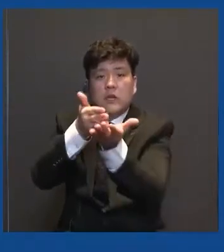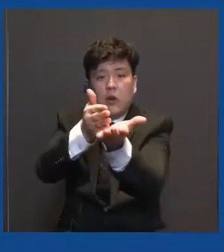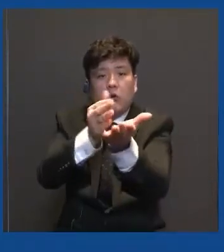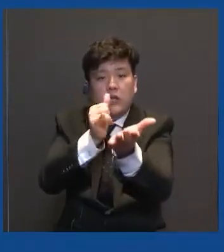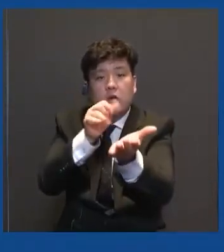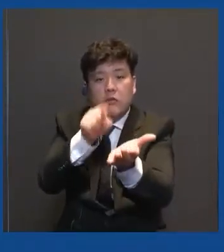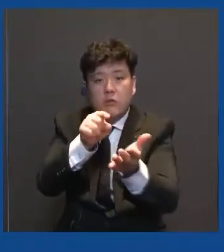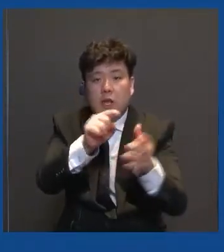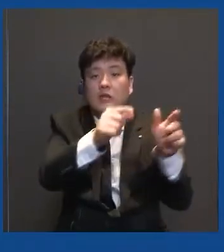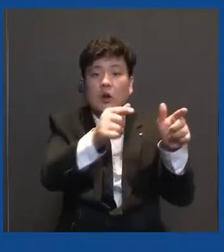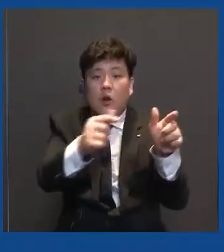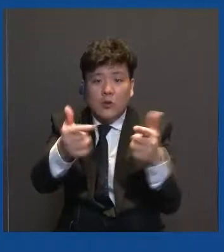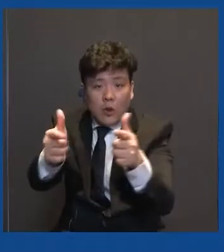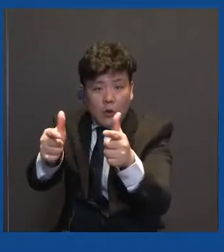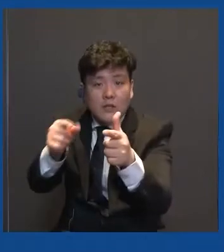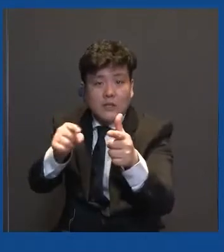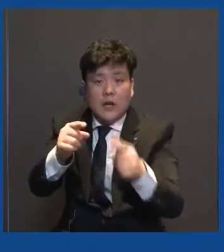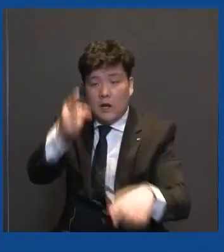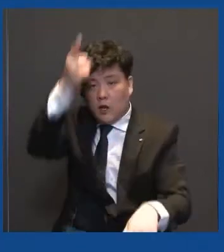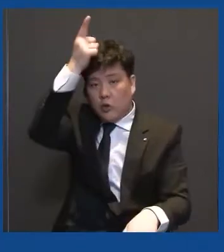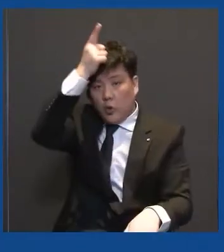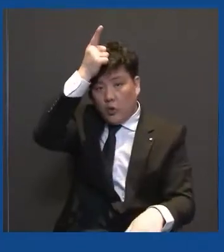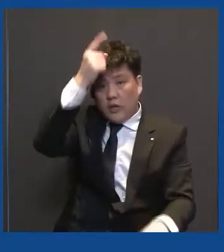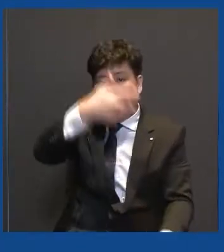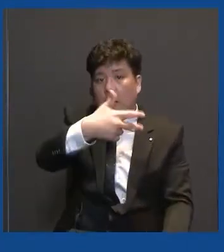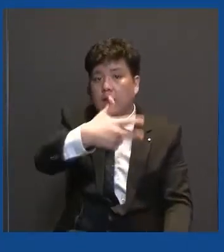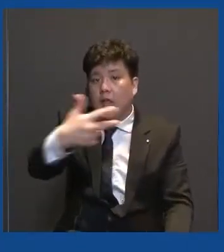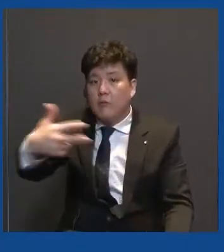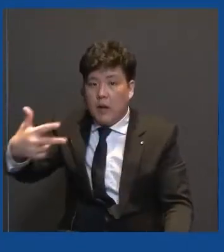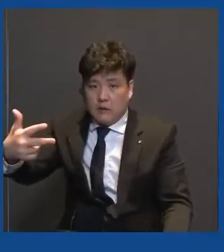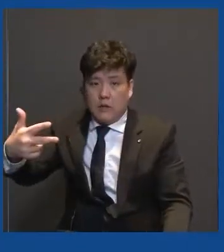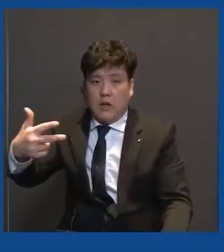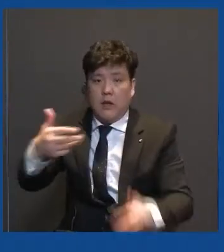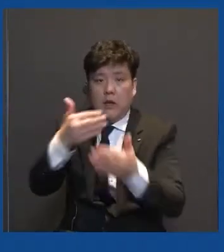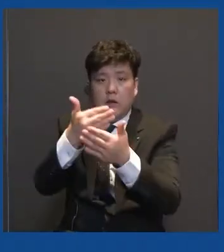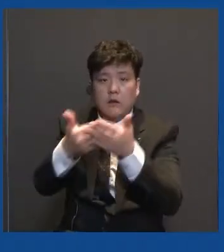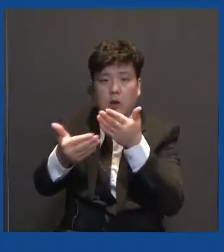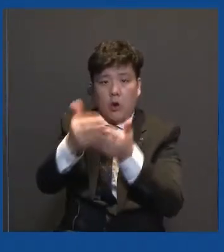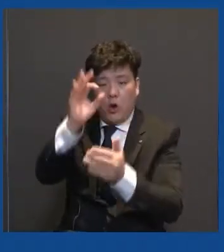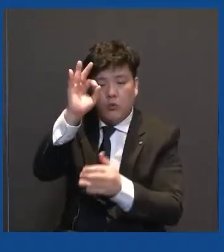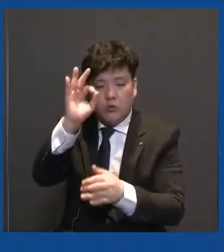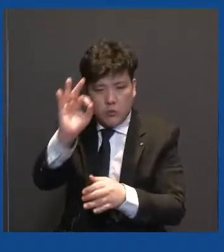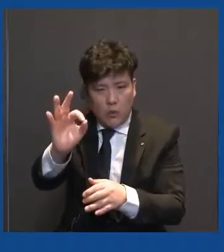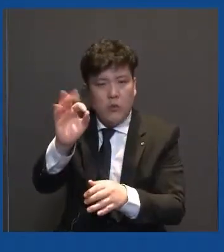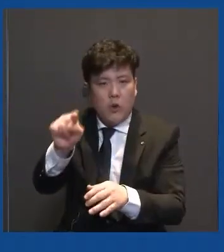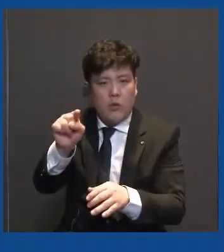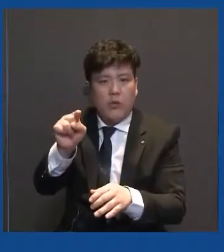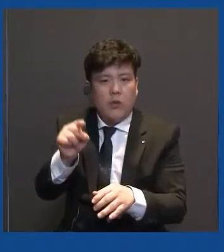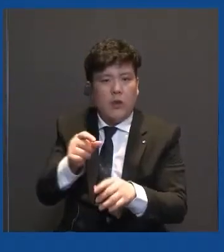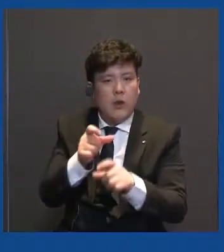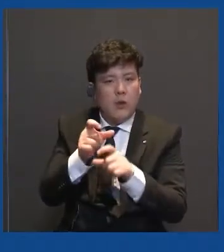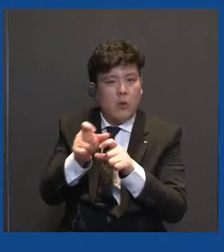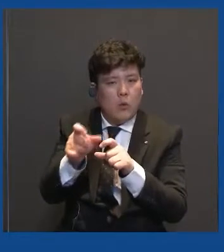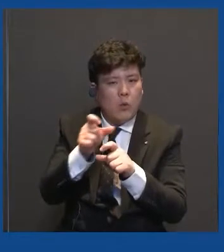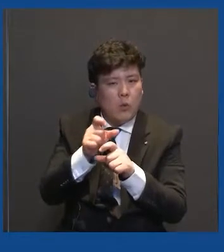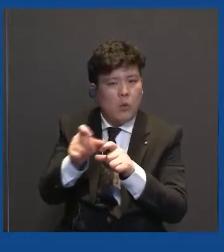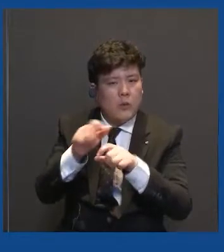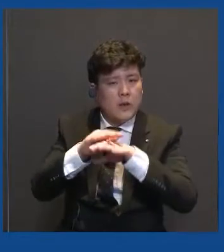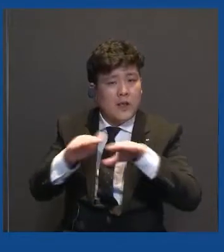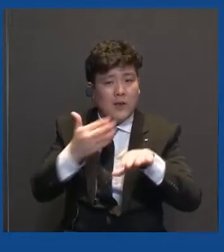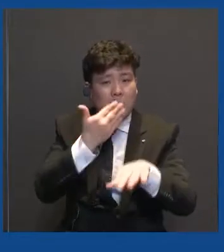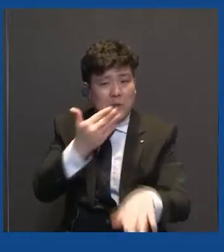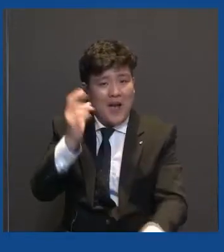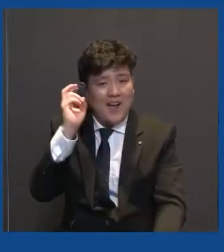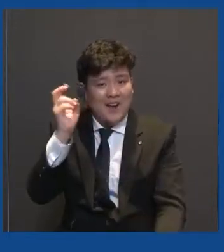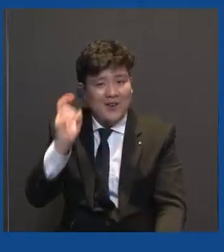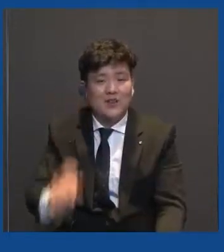of policy recommendations on how to address them. And I do believe that they would also be related to the experience from Denmark and Germany, and I would say that